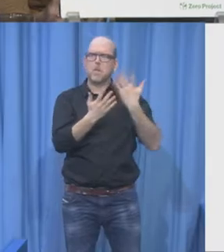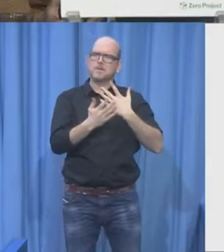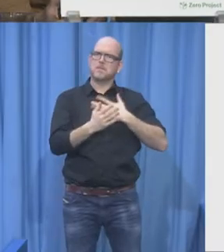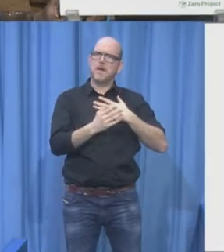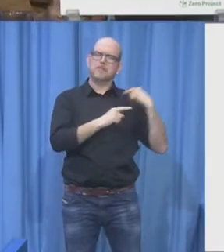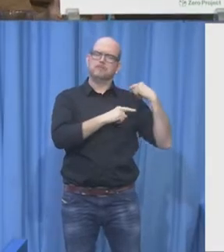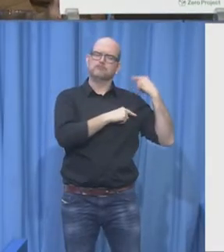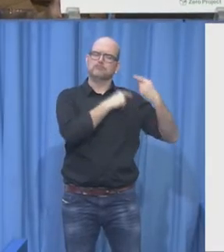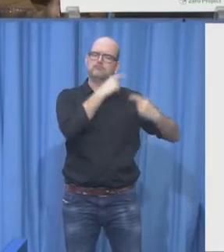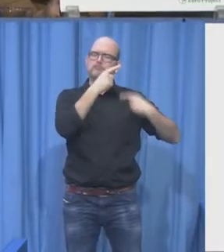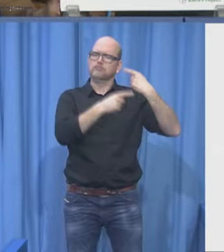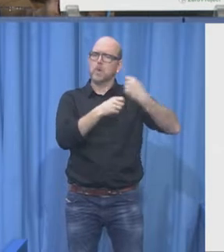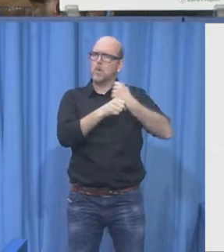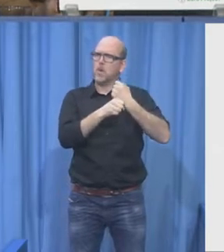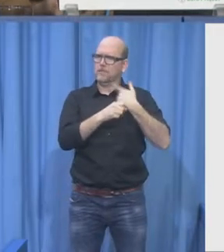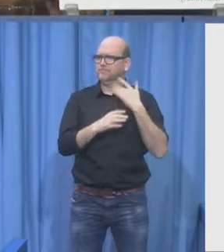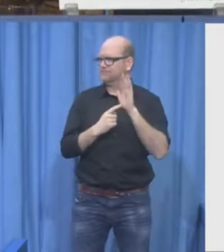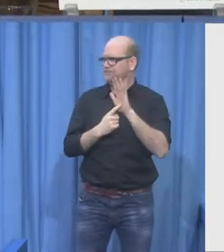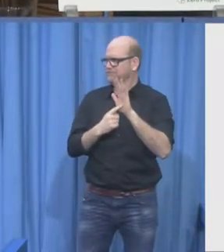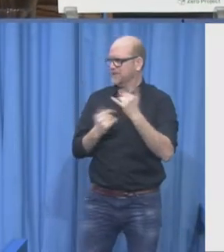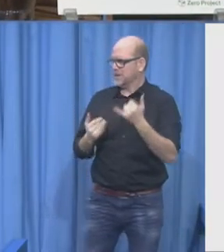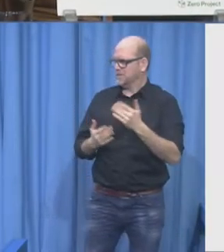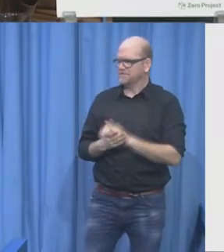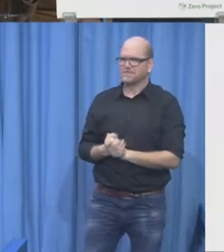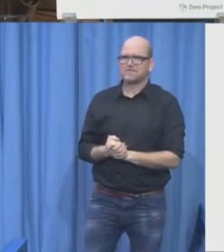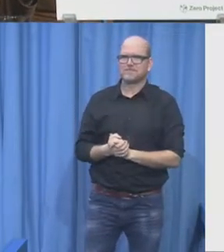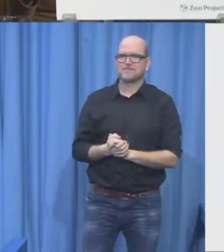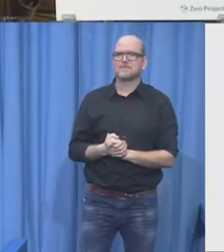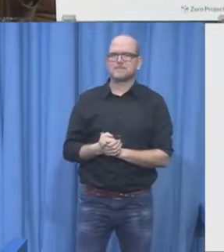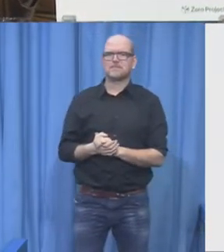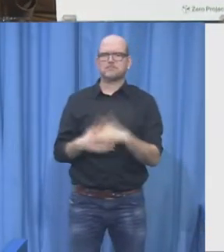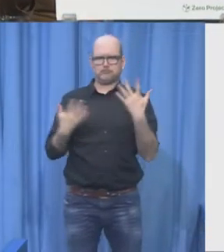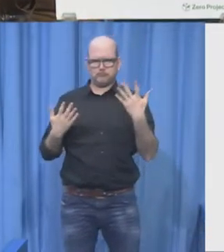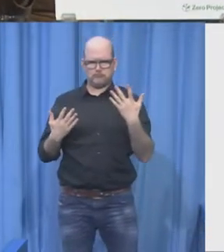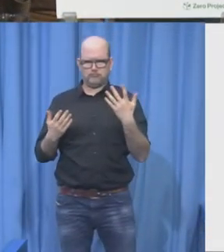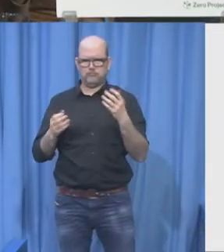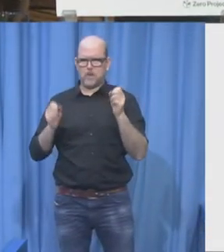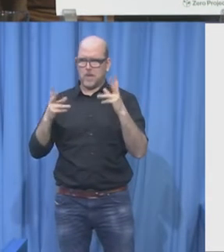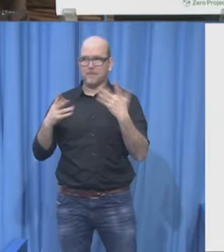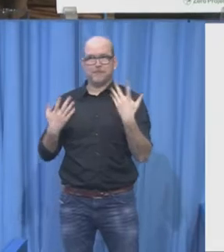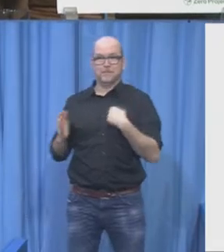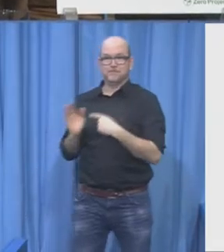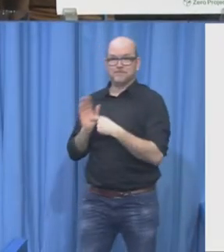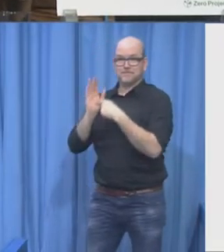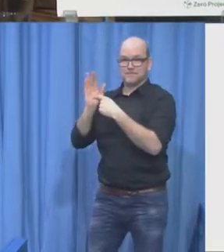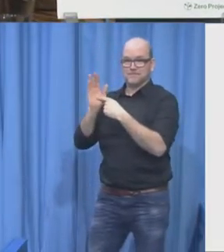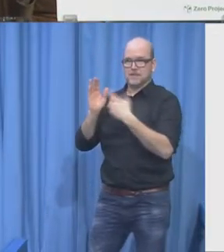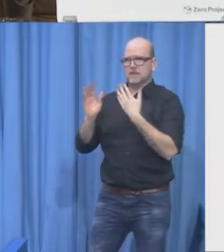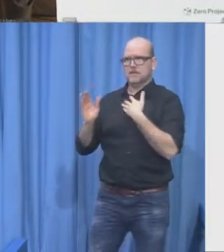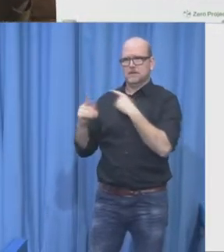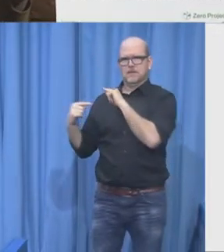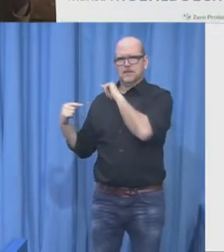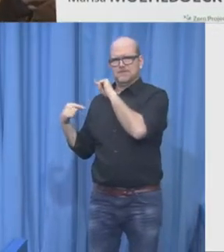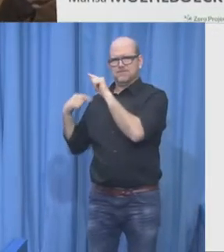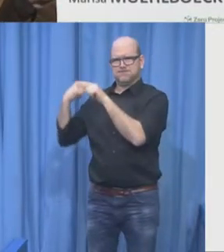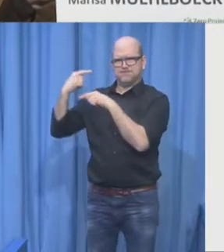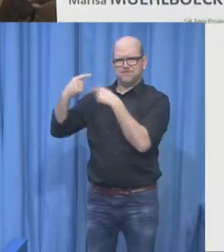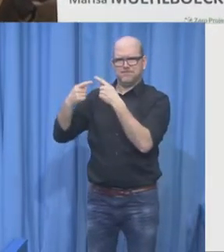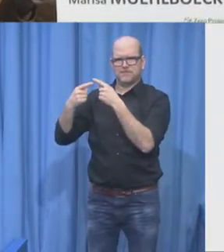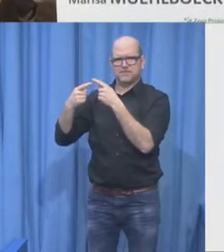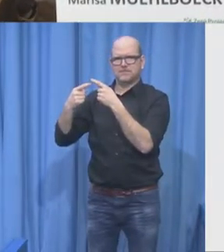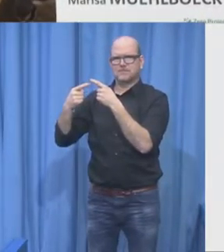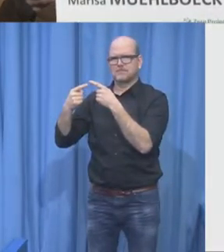And I will start demonstrating this by splitting the progress we made into three parts or three